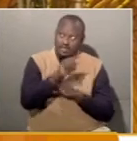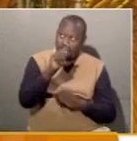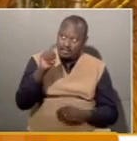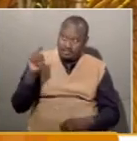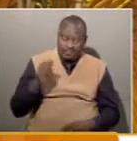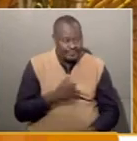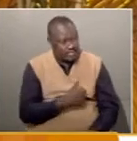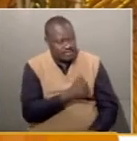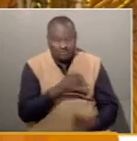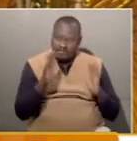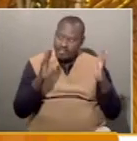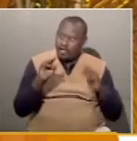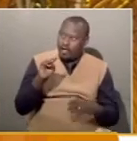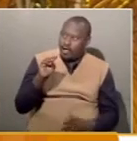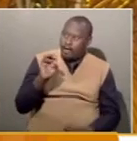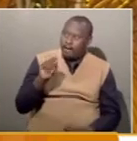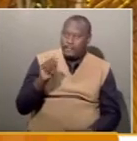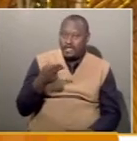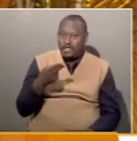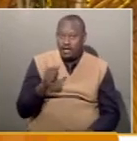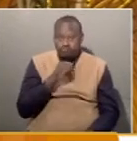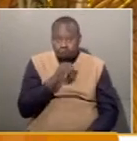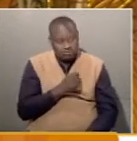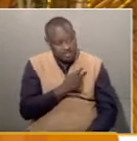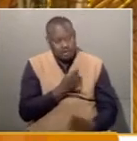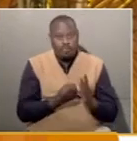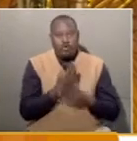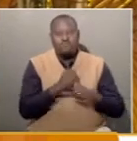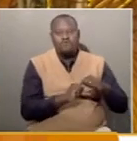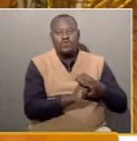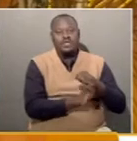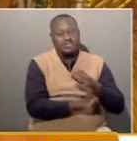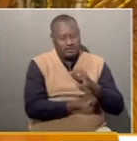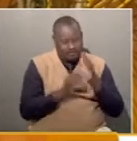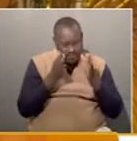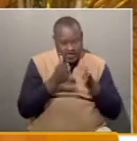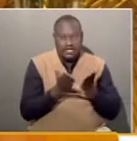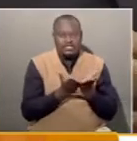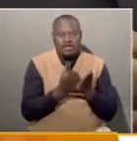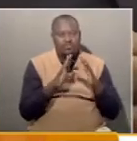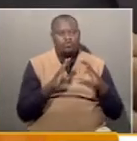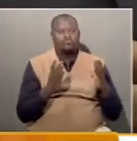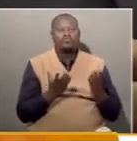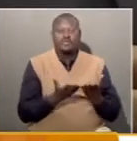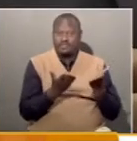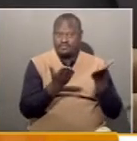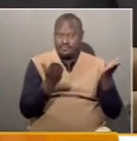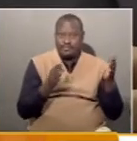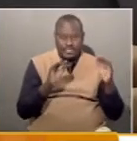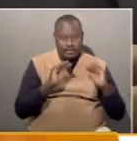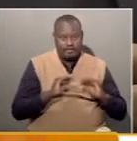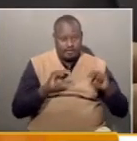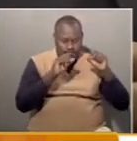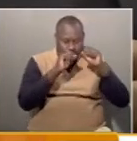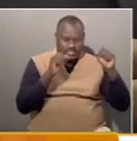He commended Mehta for establishing a foundation that will look after the corporate social responsibility. The president disclosed that the